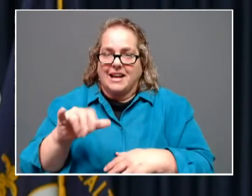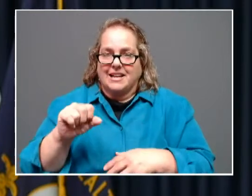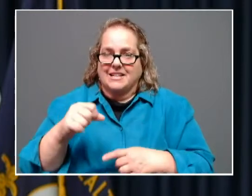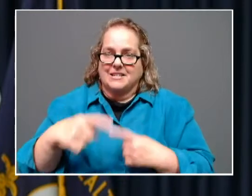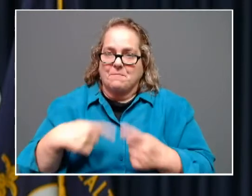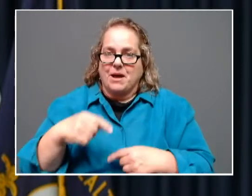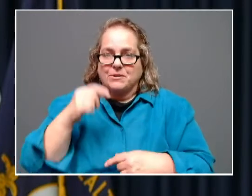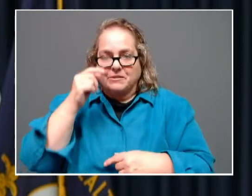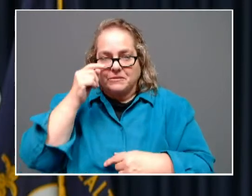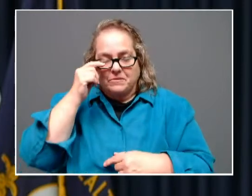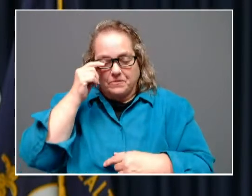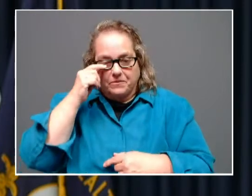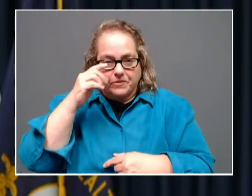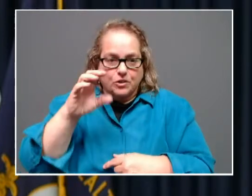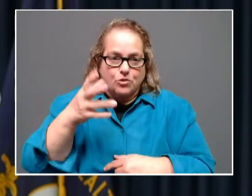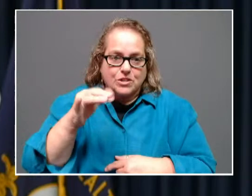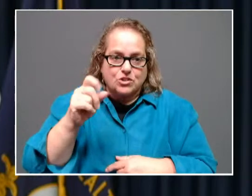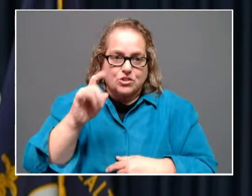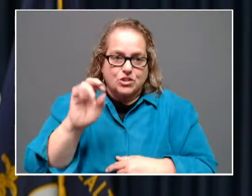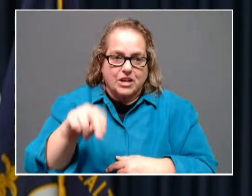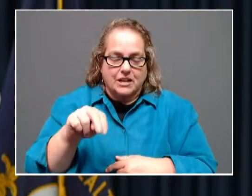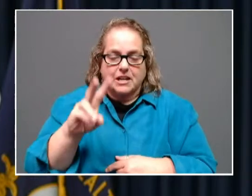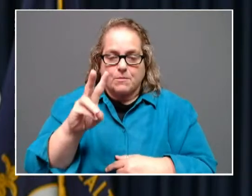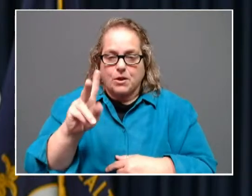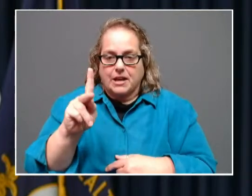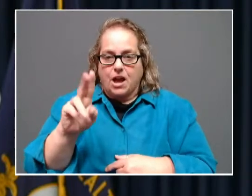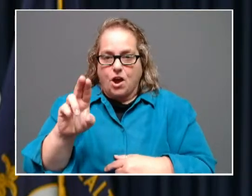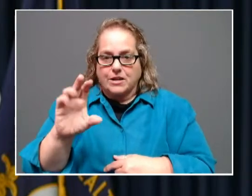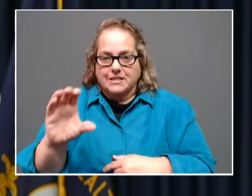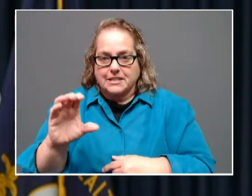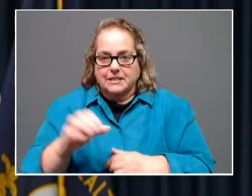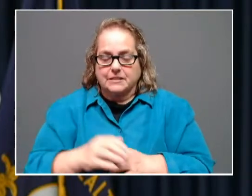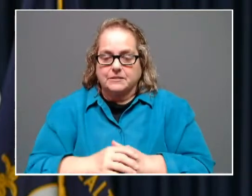Hauser, WKRC.